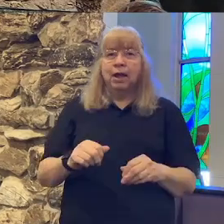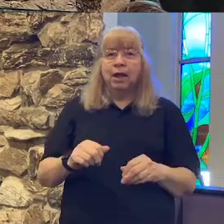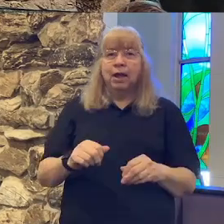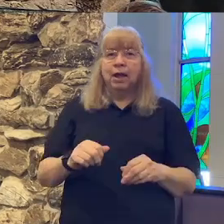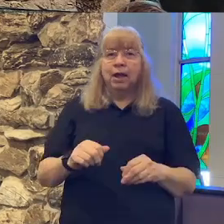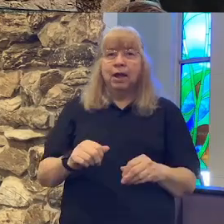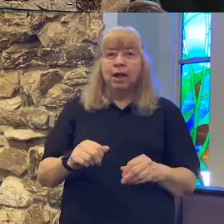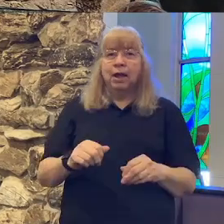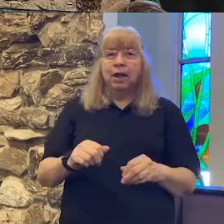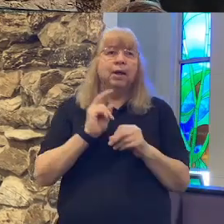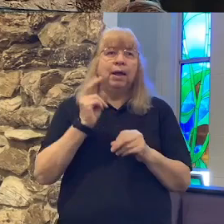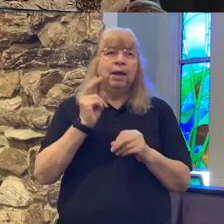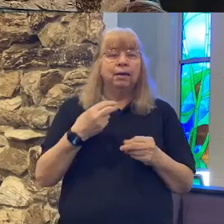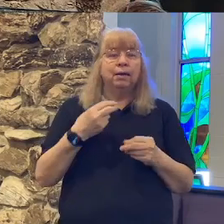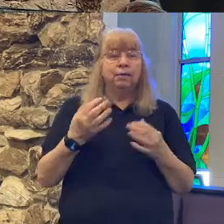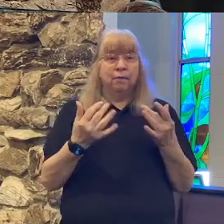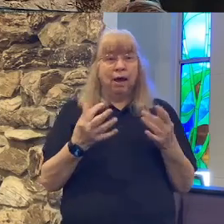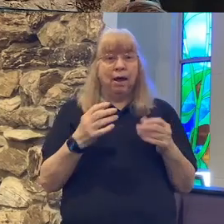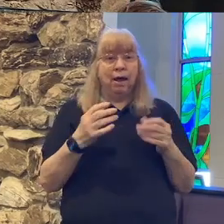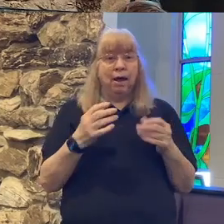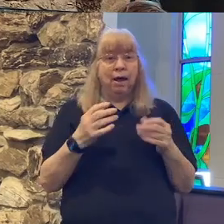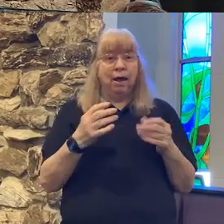and make us fire-filled people.